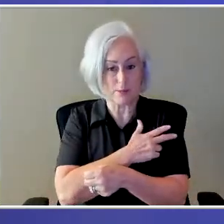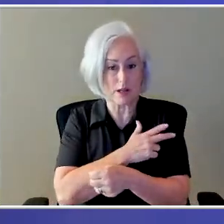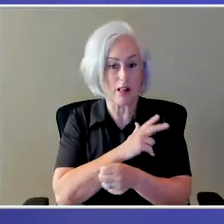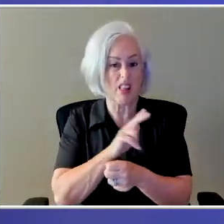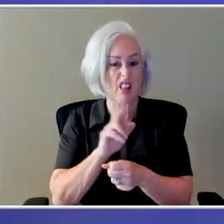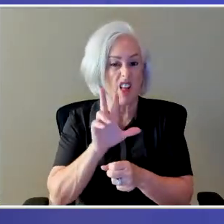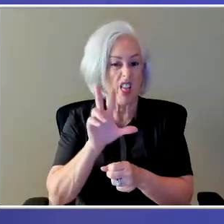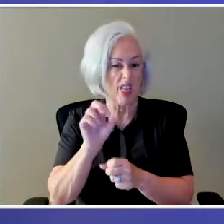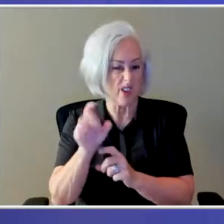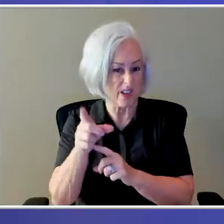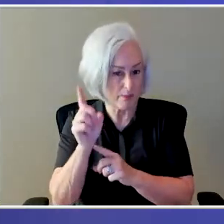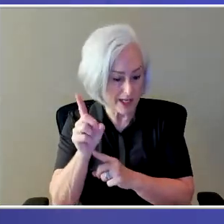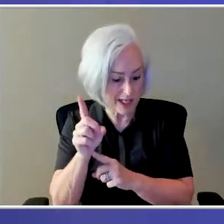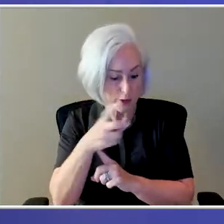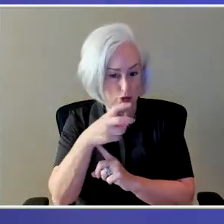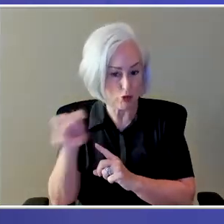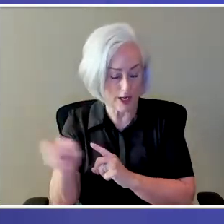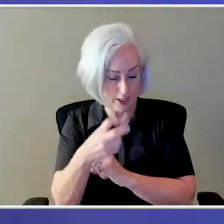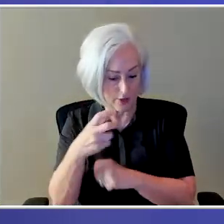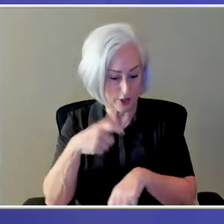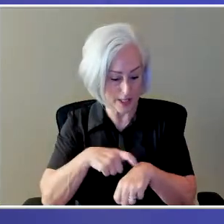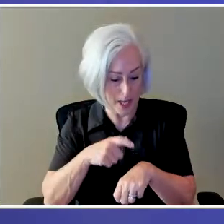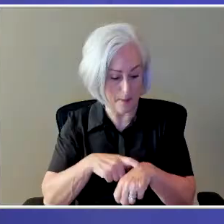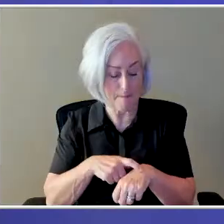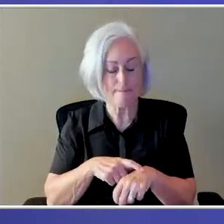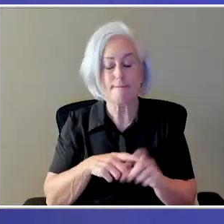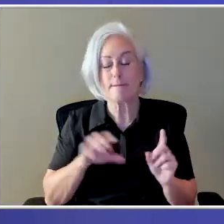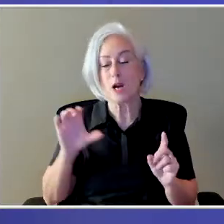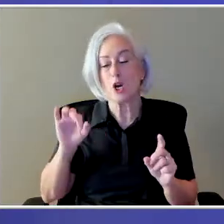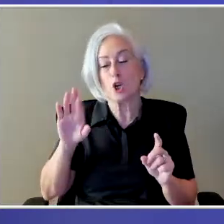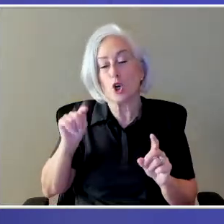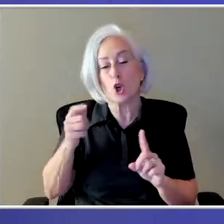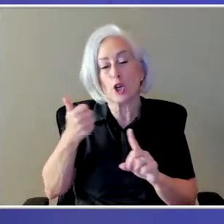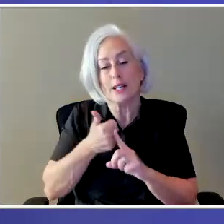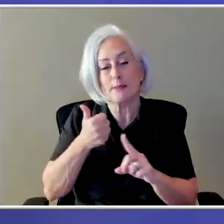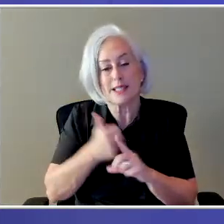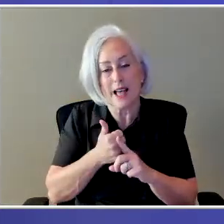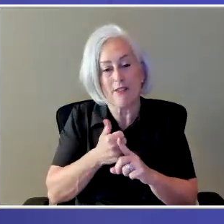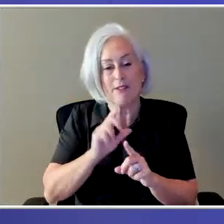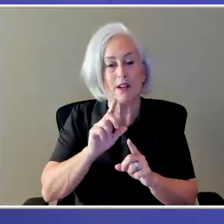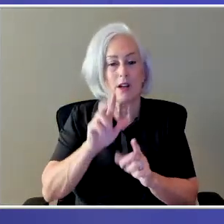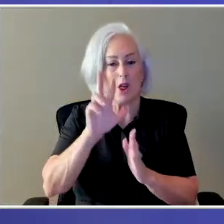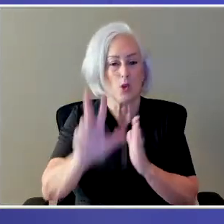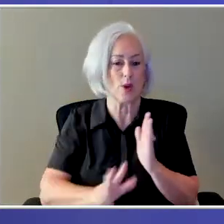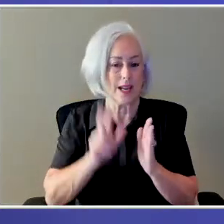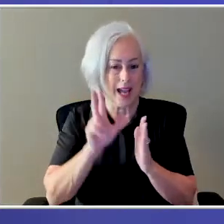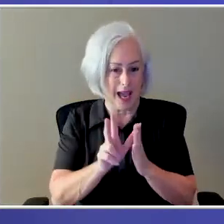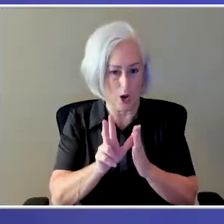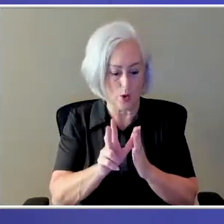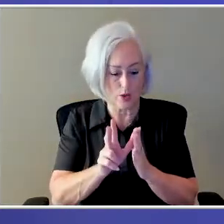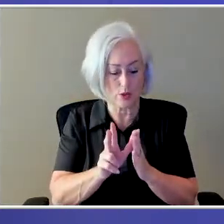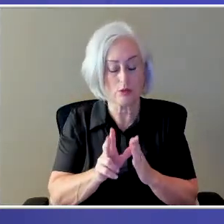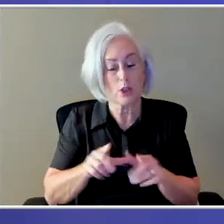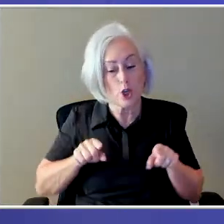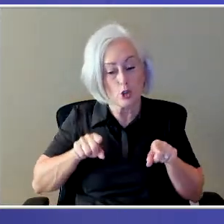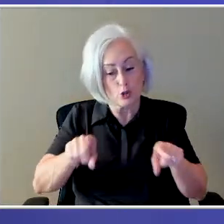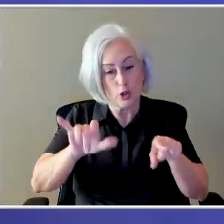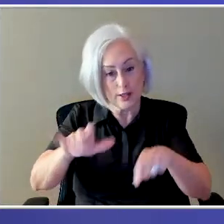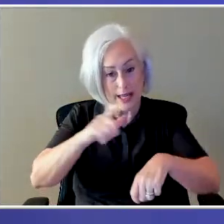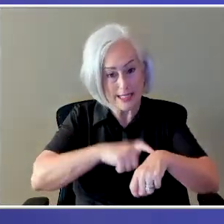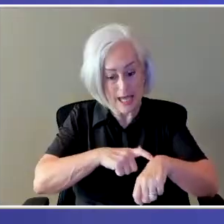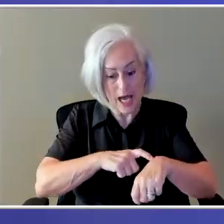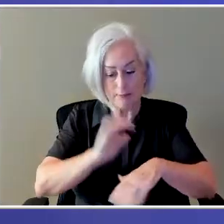3 in Kurt's case. And in that meantime, we will be setting up the room, making sure that our monitors are working, making sure